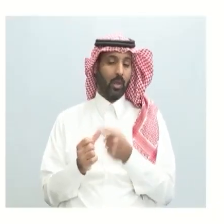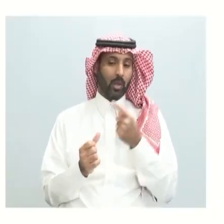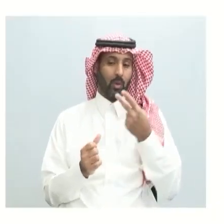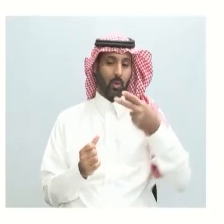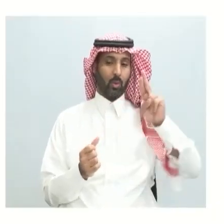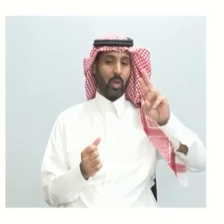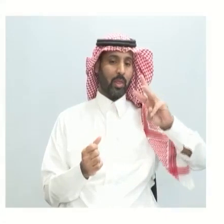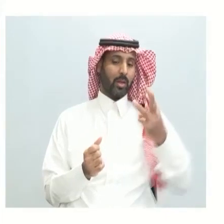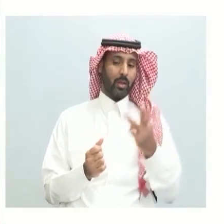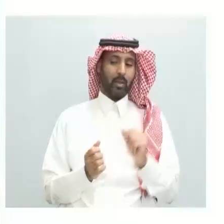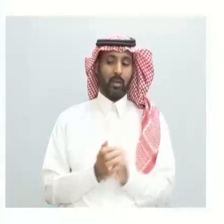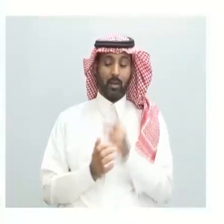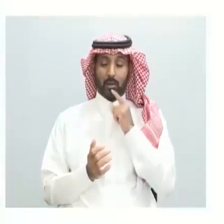3